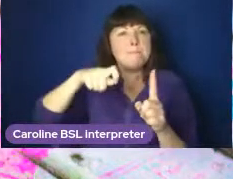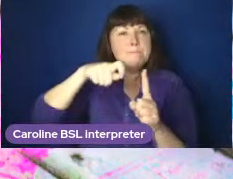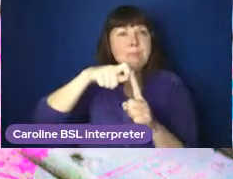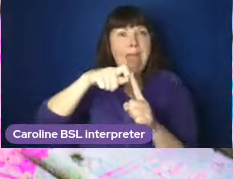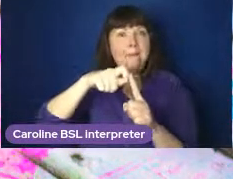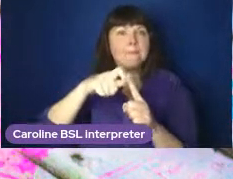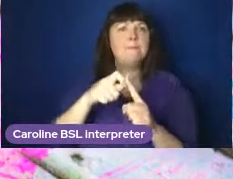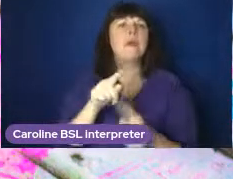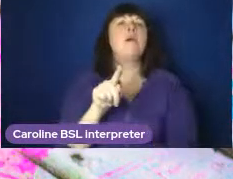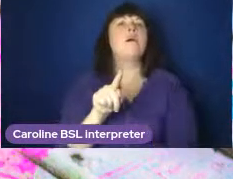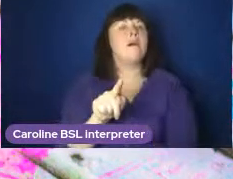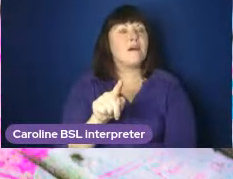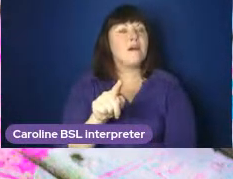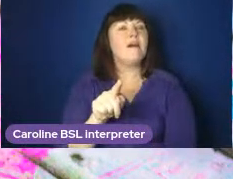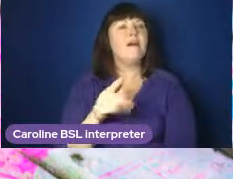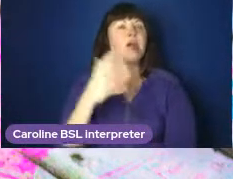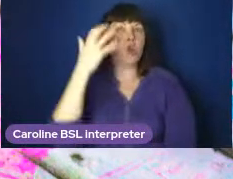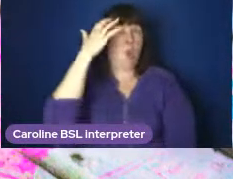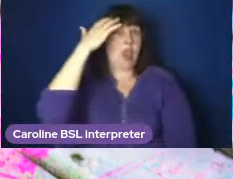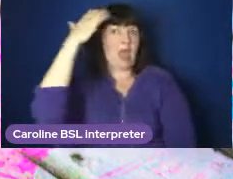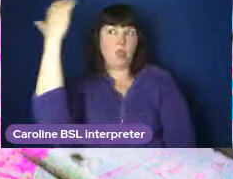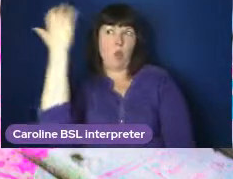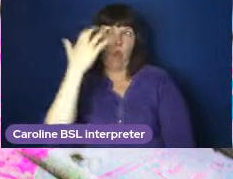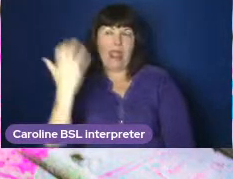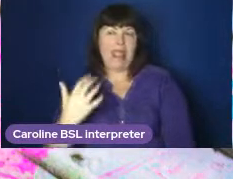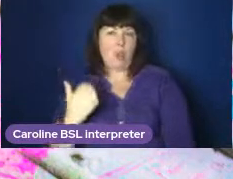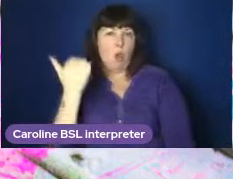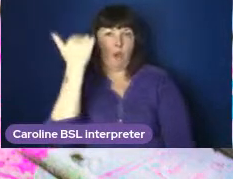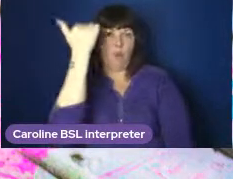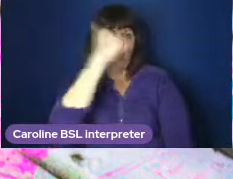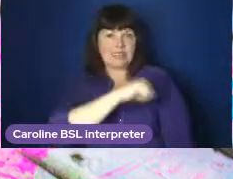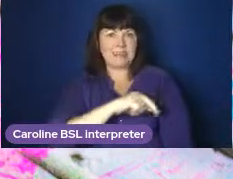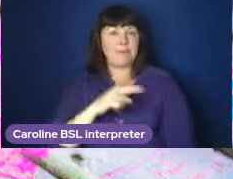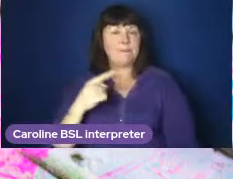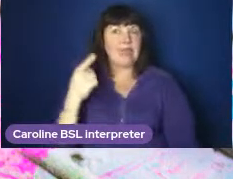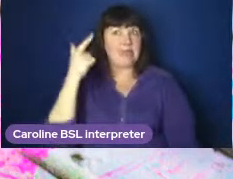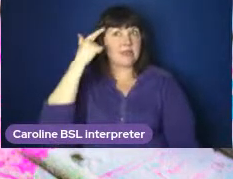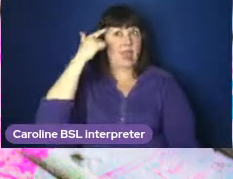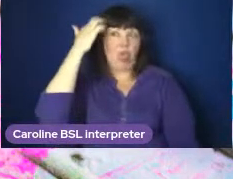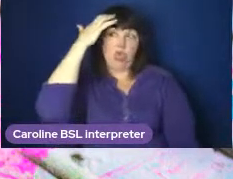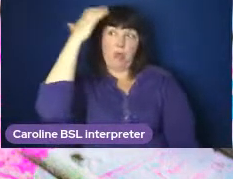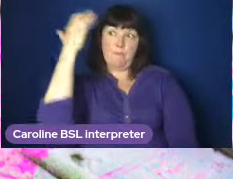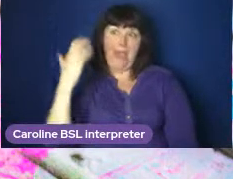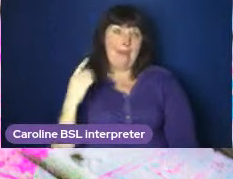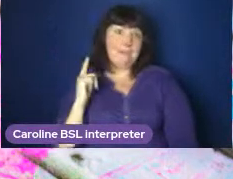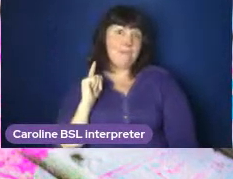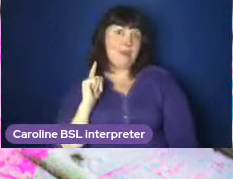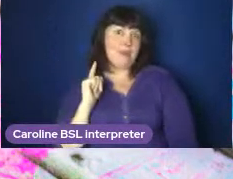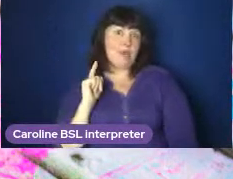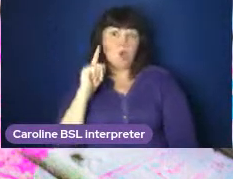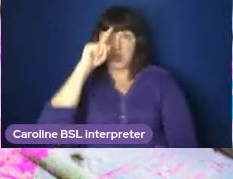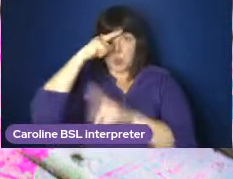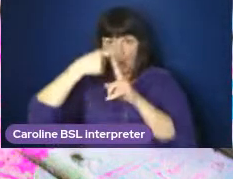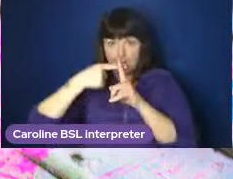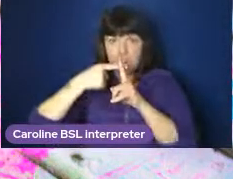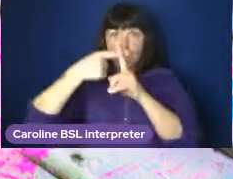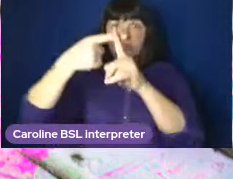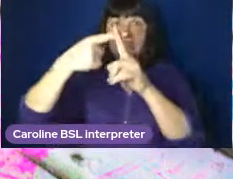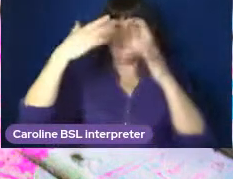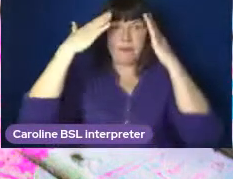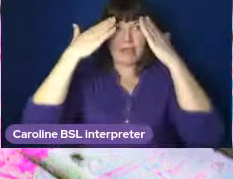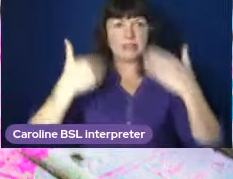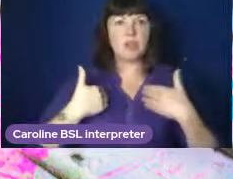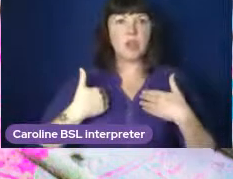her thing, rather than being the wig of wisdom, she has made the map to positive mental health, which I love. Kind of